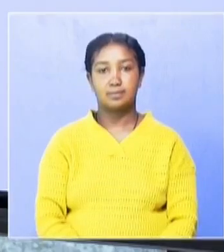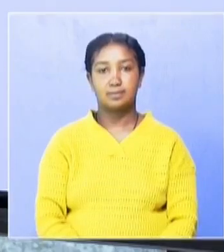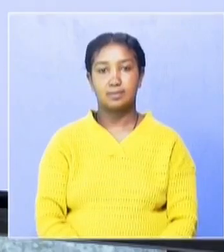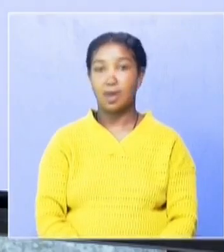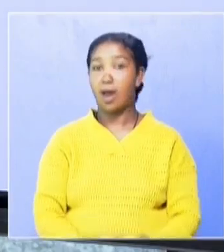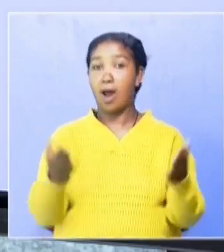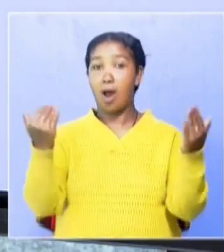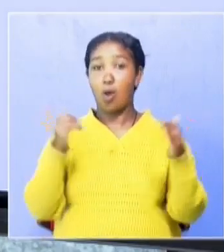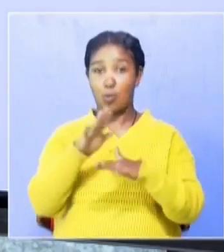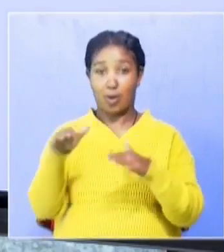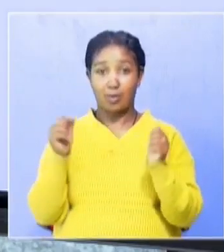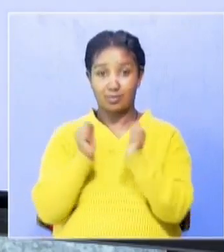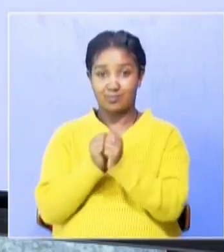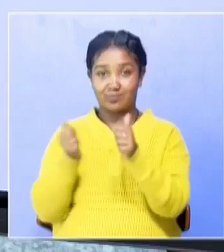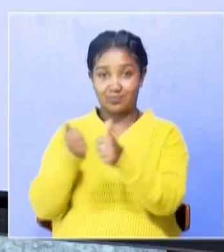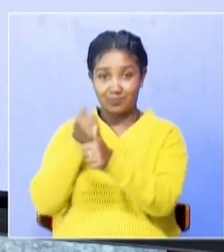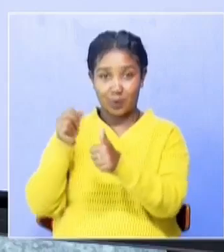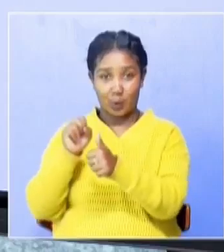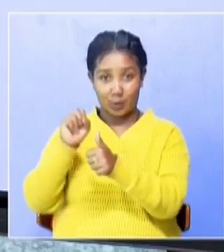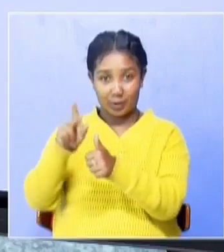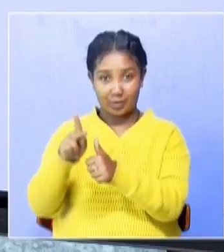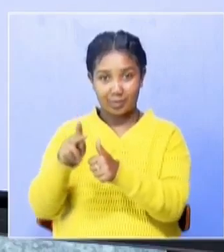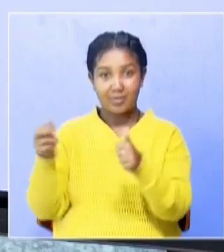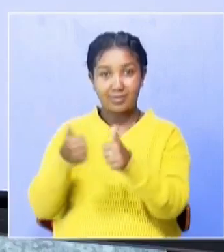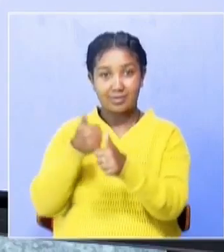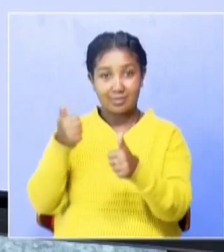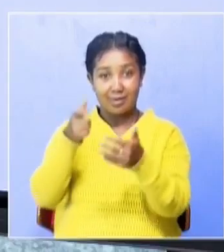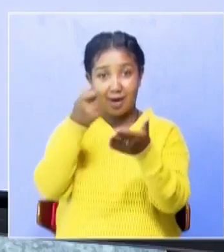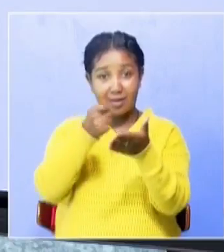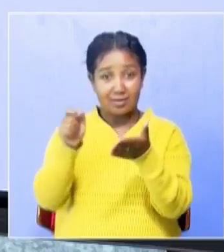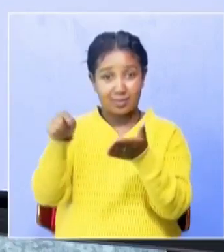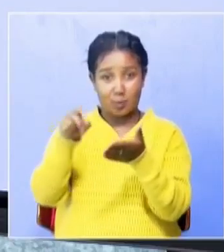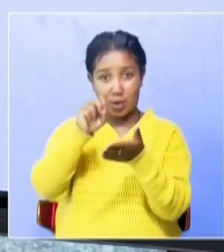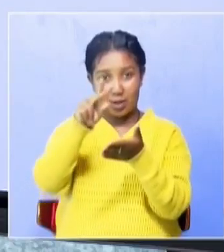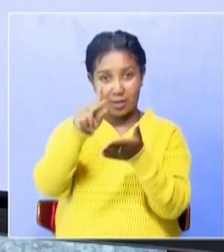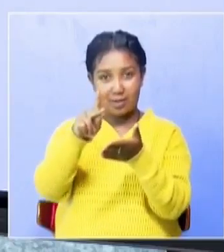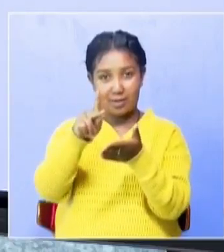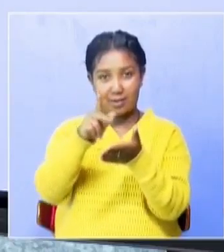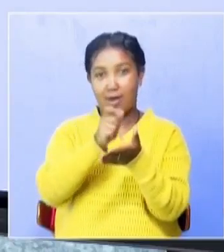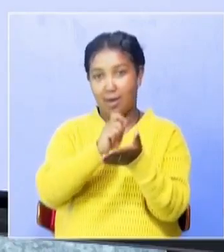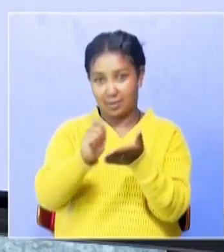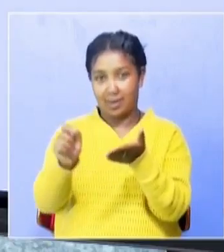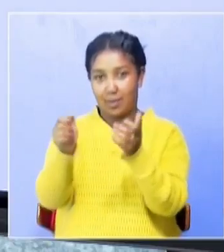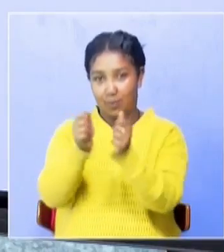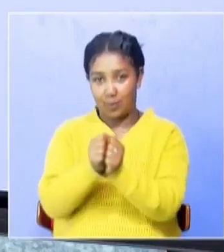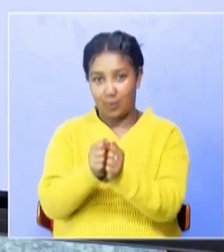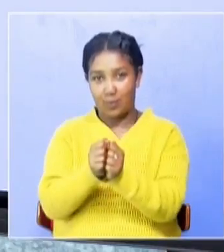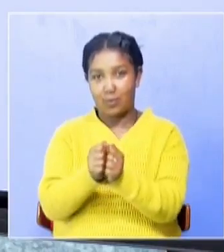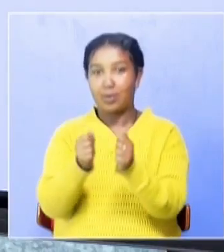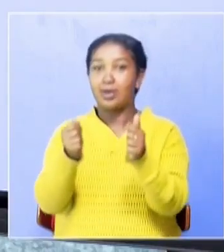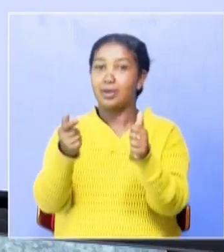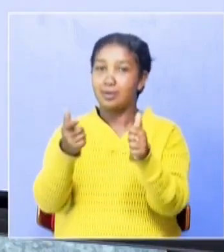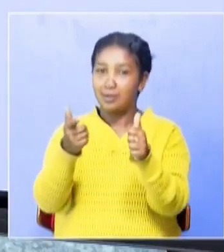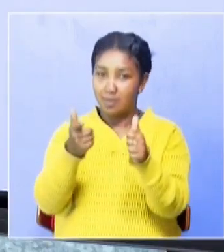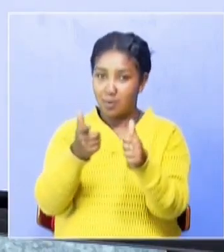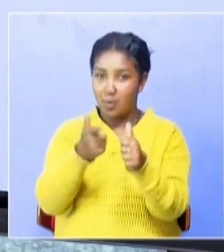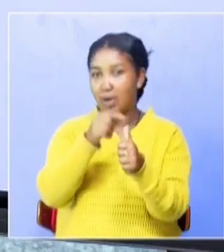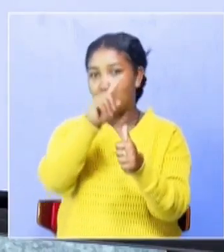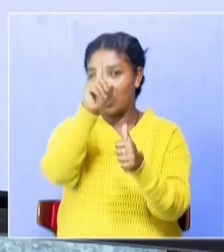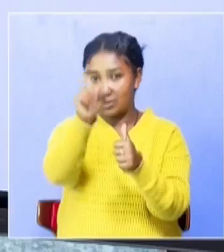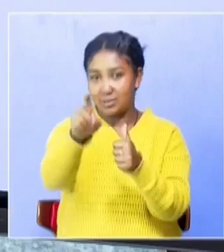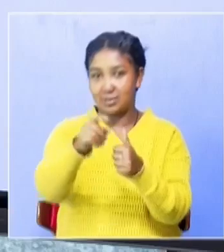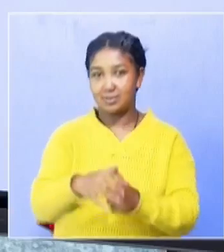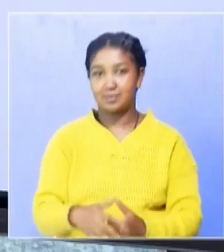I hope you're with me. I hope you are writing, okay? Get question number 1.